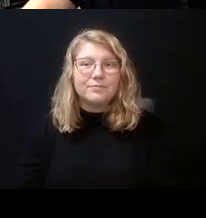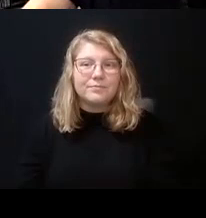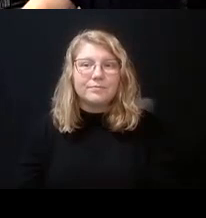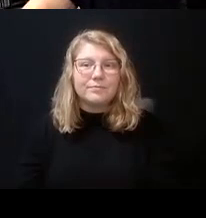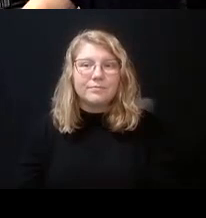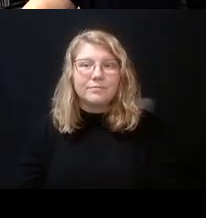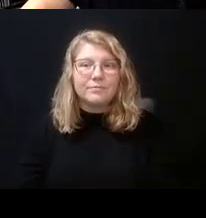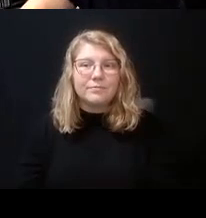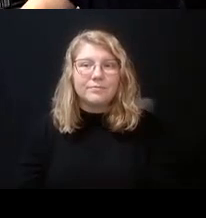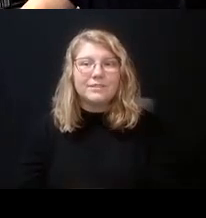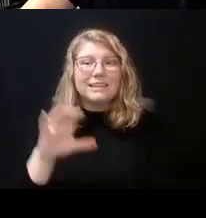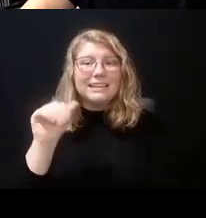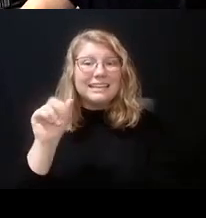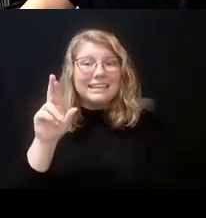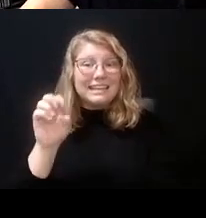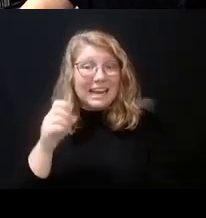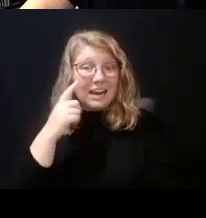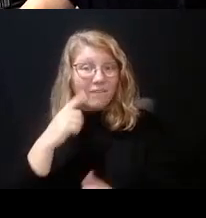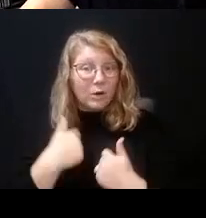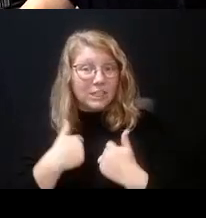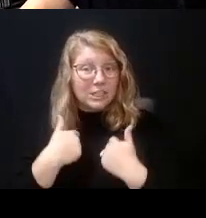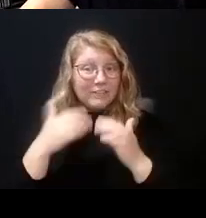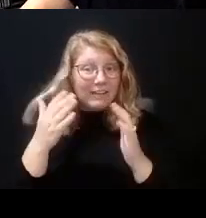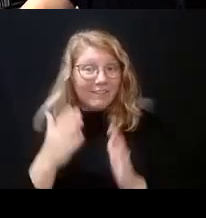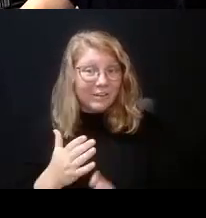care for survivors.